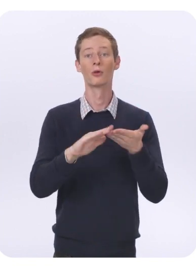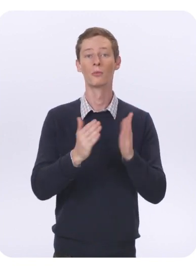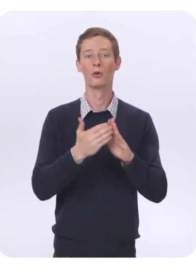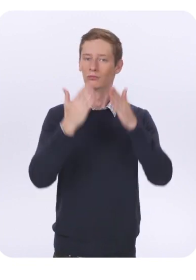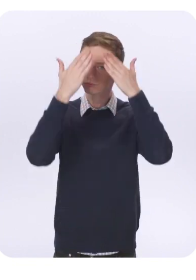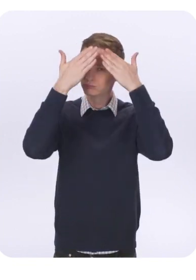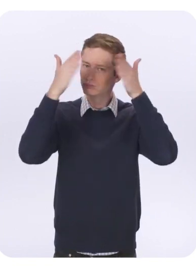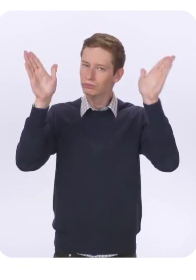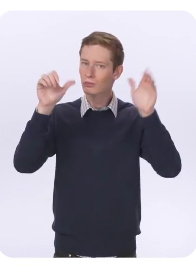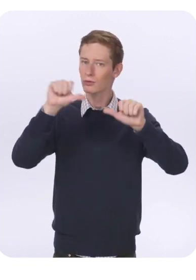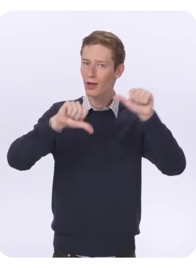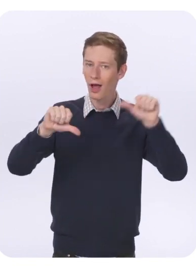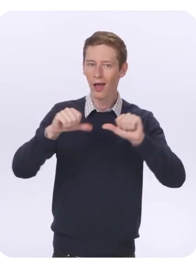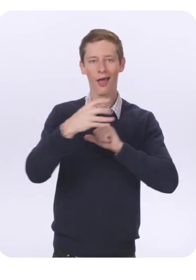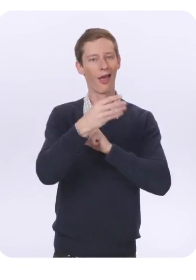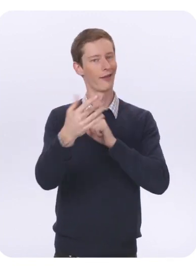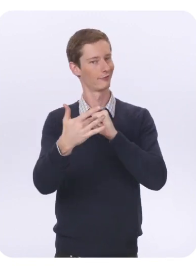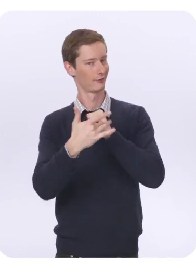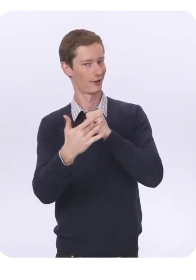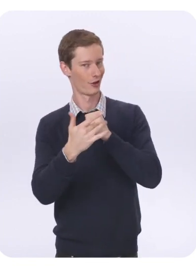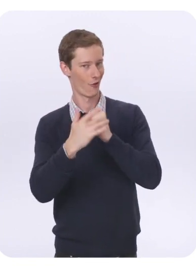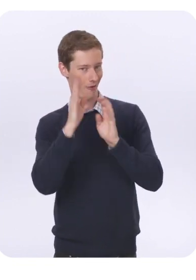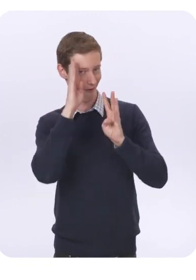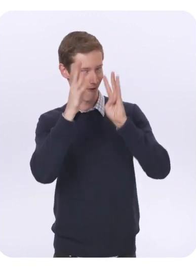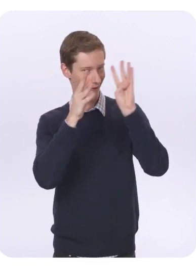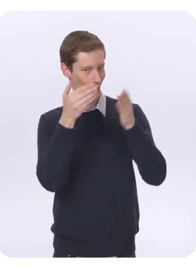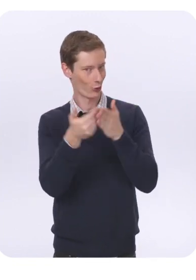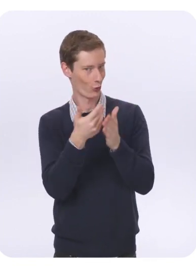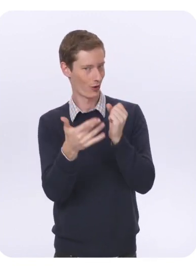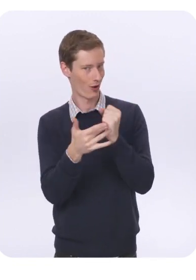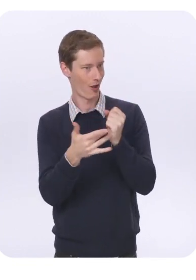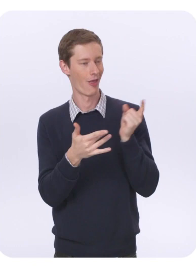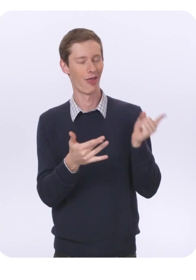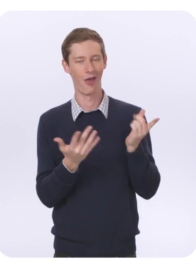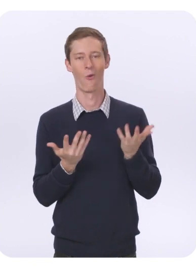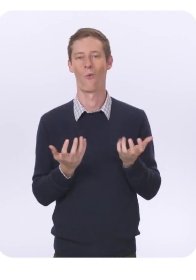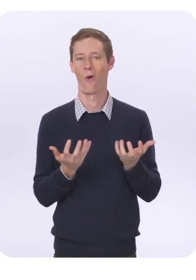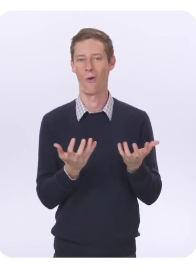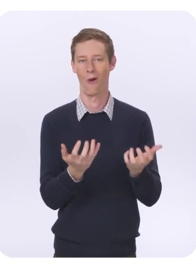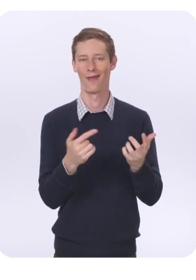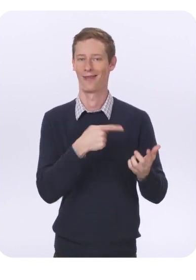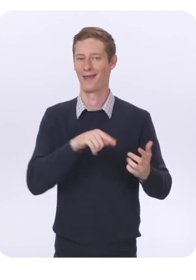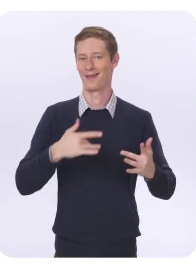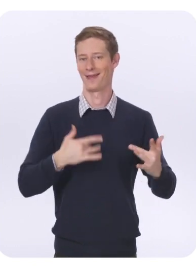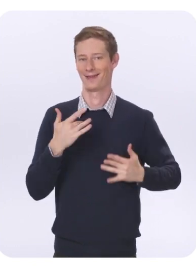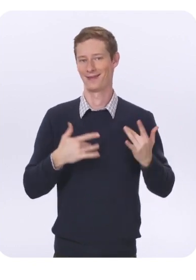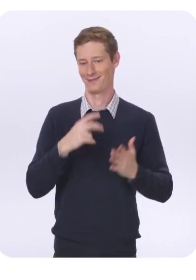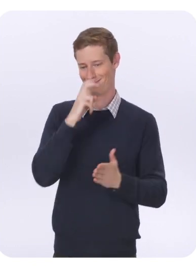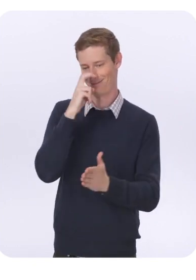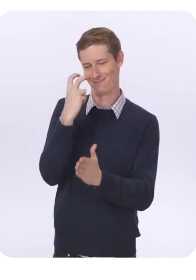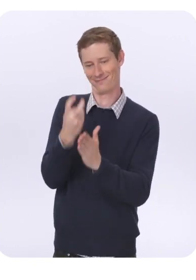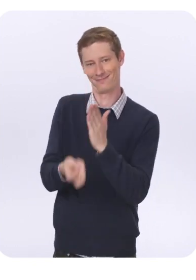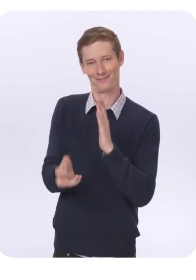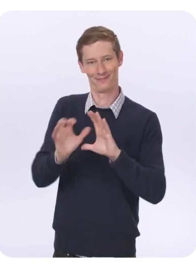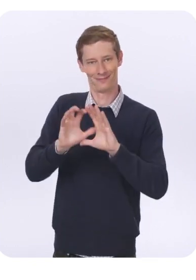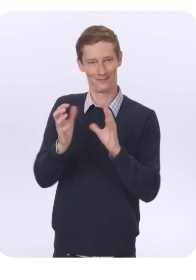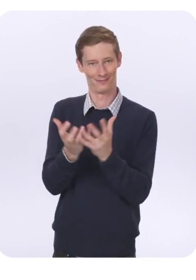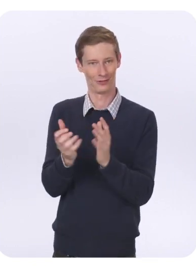to technical innovation, and will be excited to dive deeper into the Kurzgesagt universe in a multi-sensory